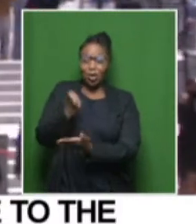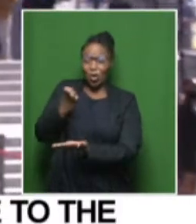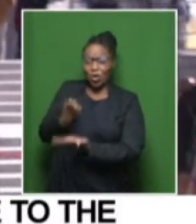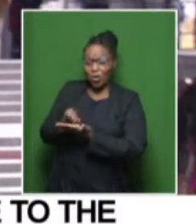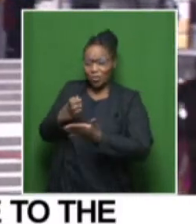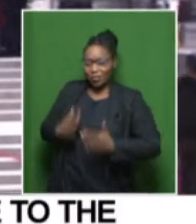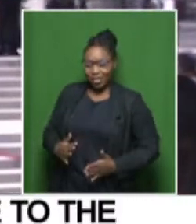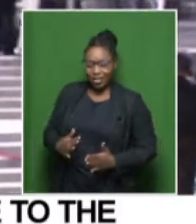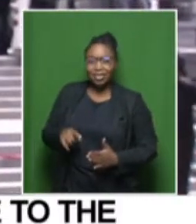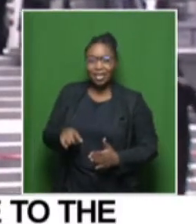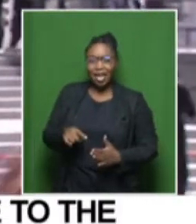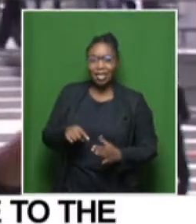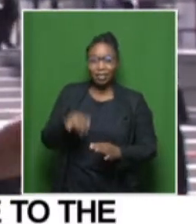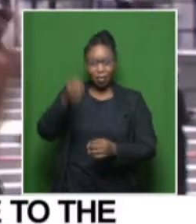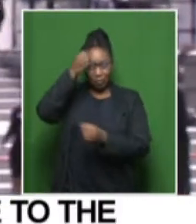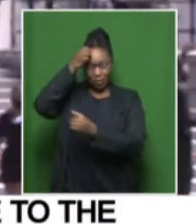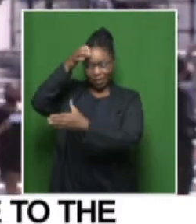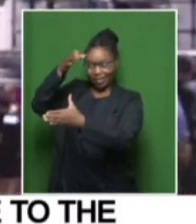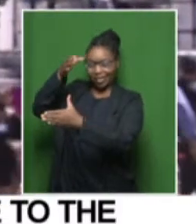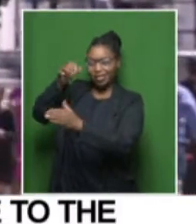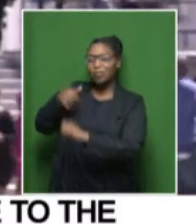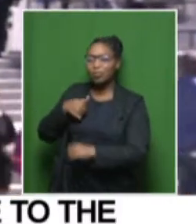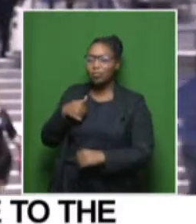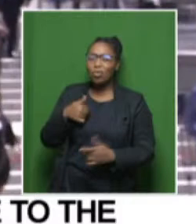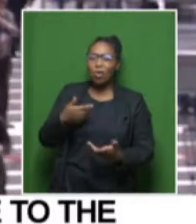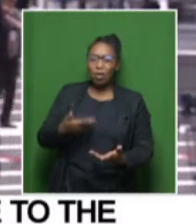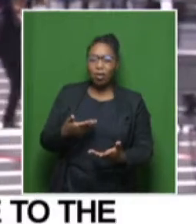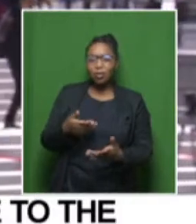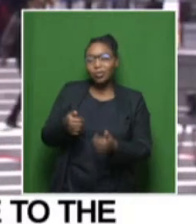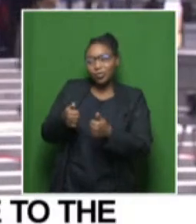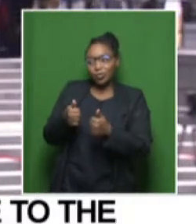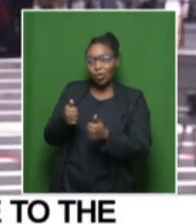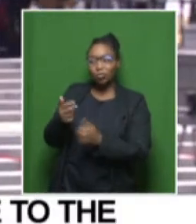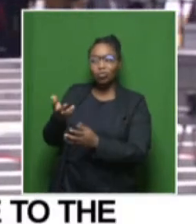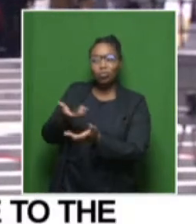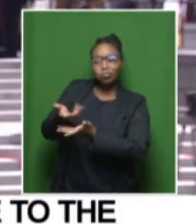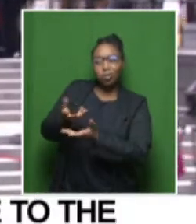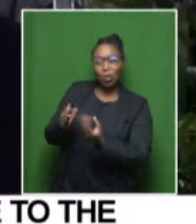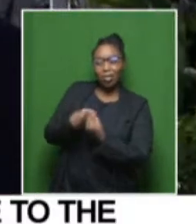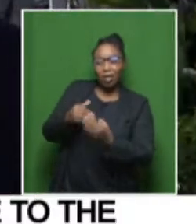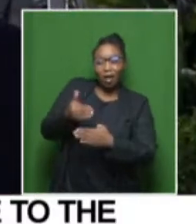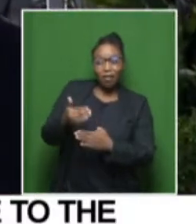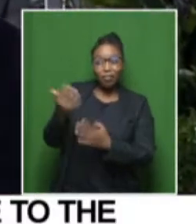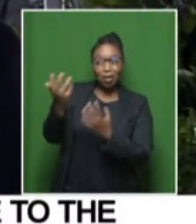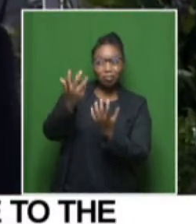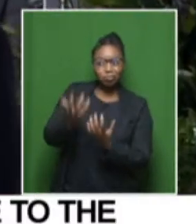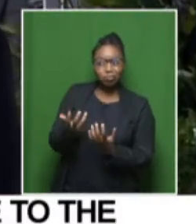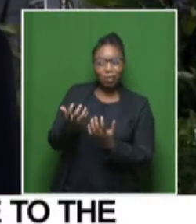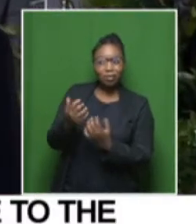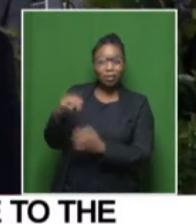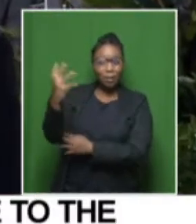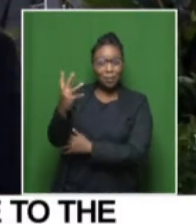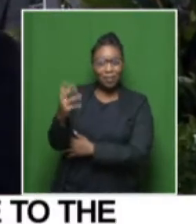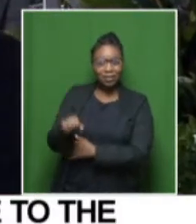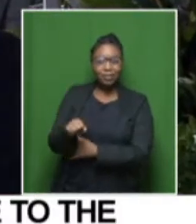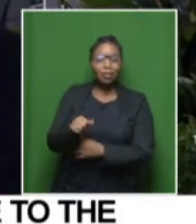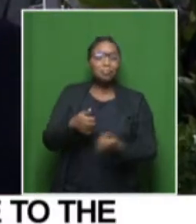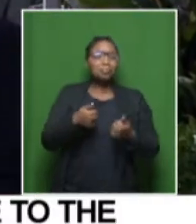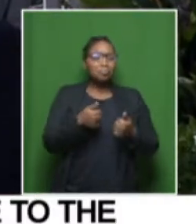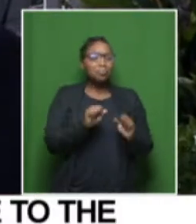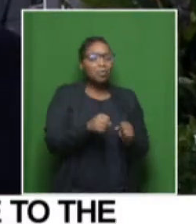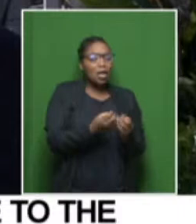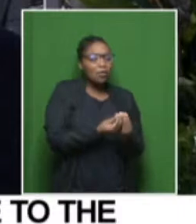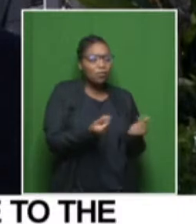Specialist. And yes, good to speak to you post the budget. So a couple of good things. The excise duty, which you